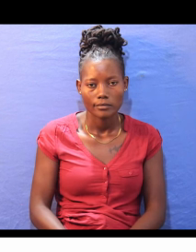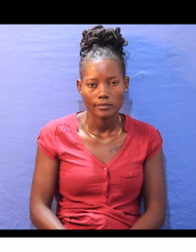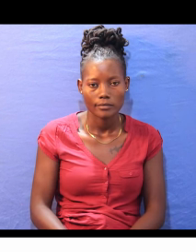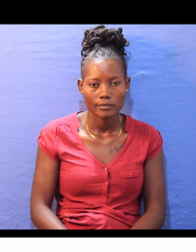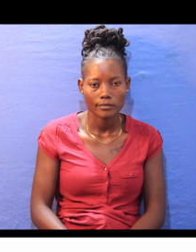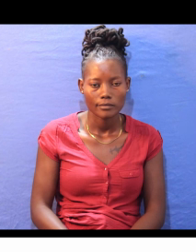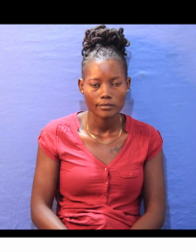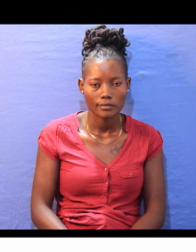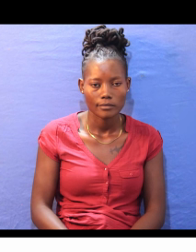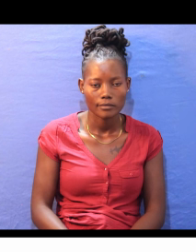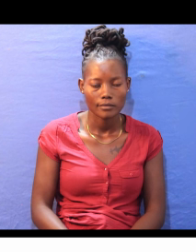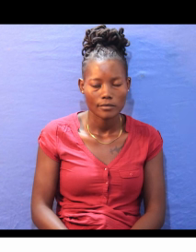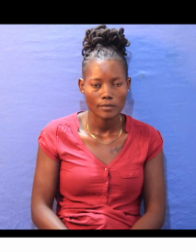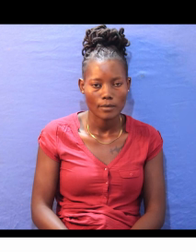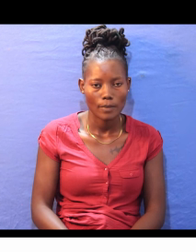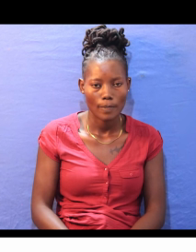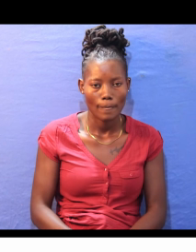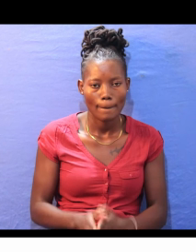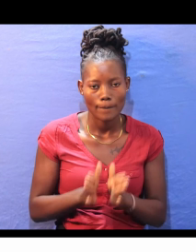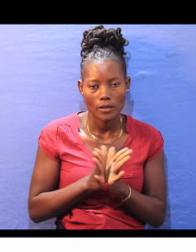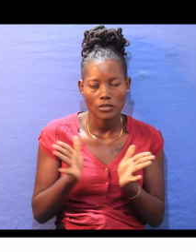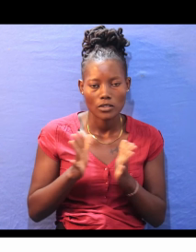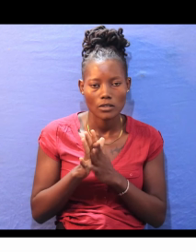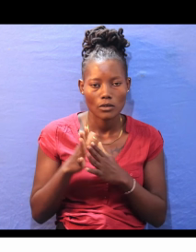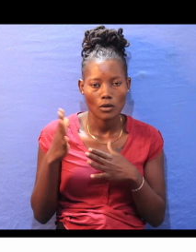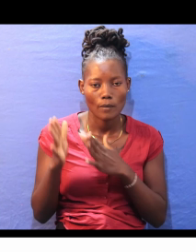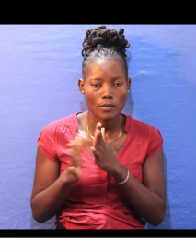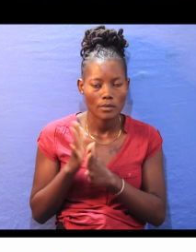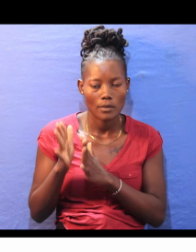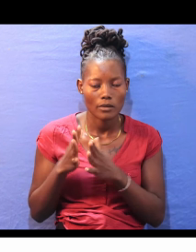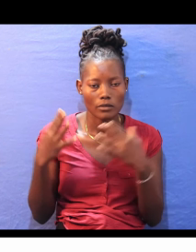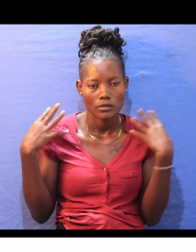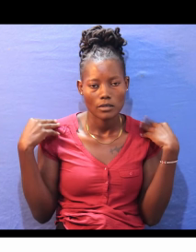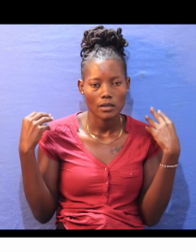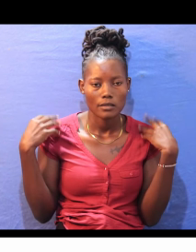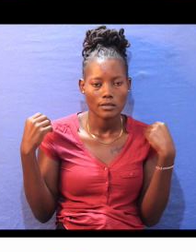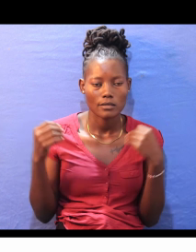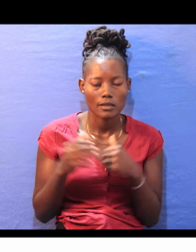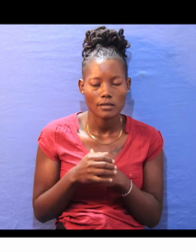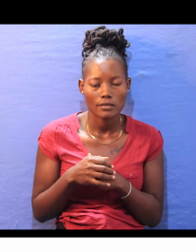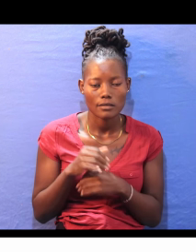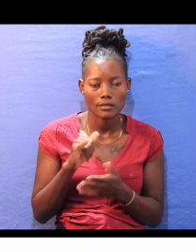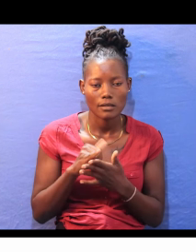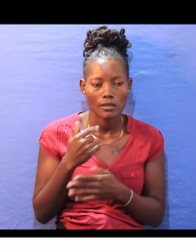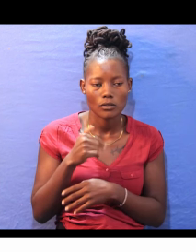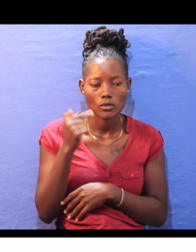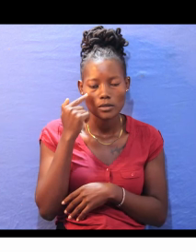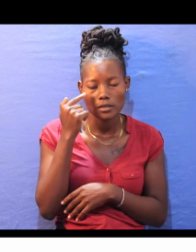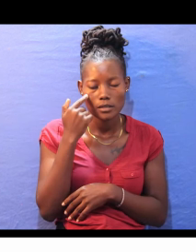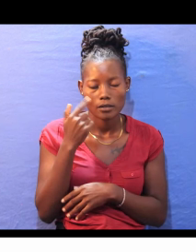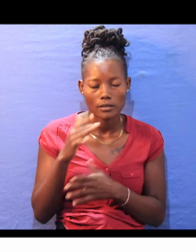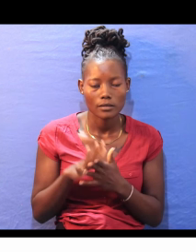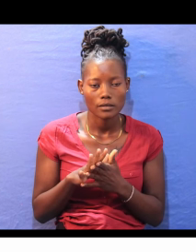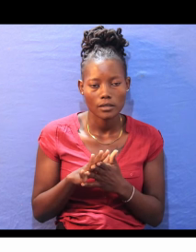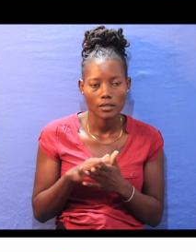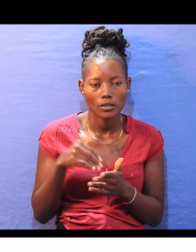special preparatory and special development. General preparatory exercises are that big base of exercises that we see in all the weight rooms.